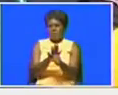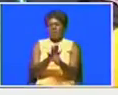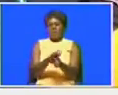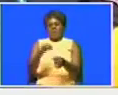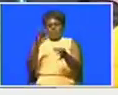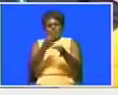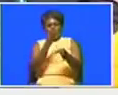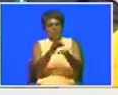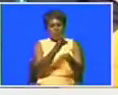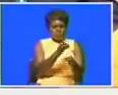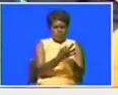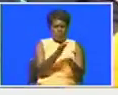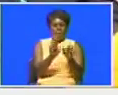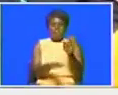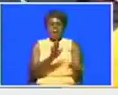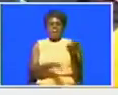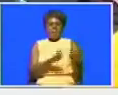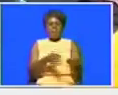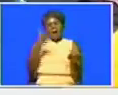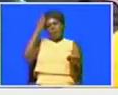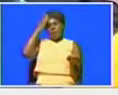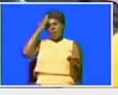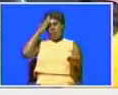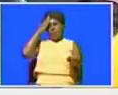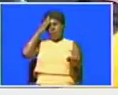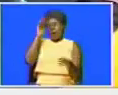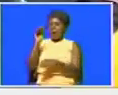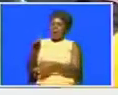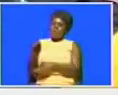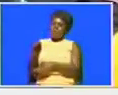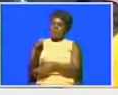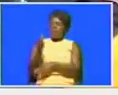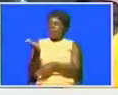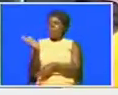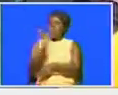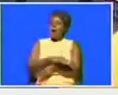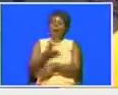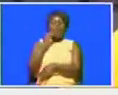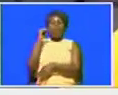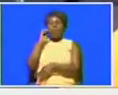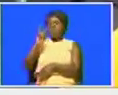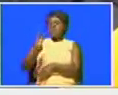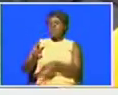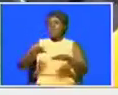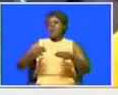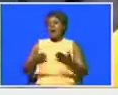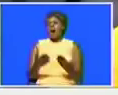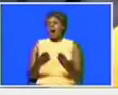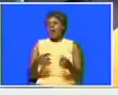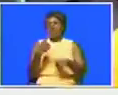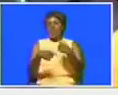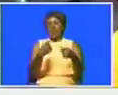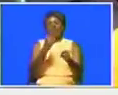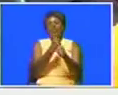tunashona, tumefundisha charanya. Sasa tunaomba tuende huko tuone hiyo nini. Tuende tuendelee